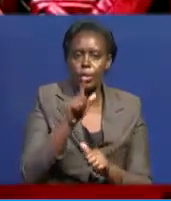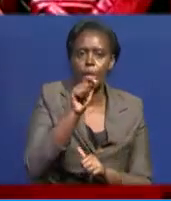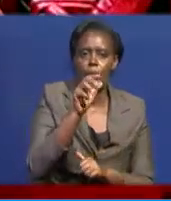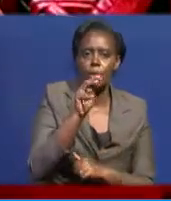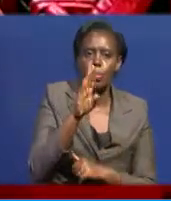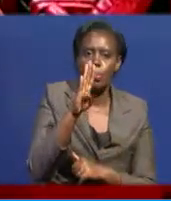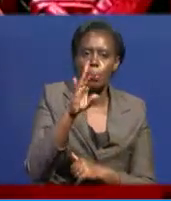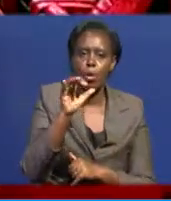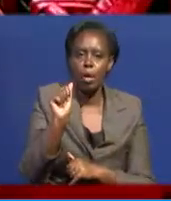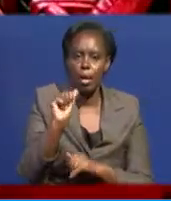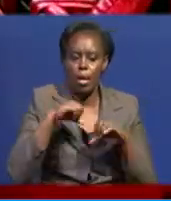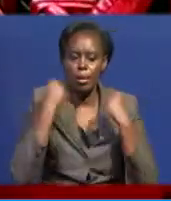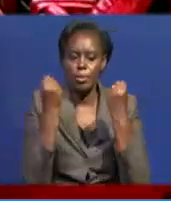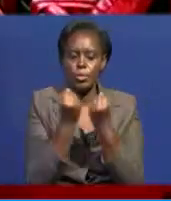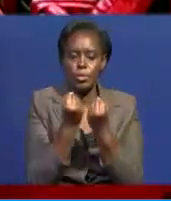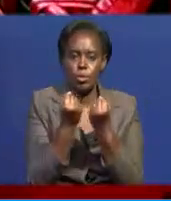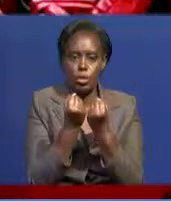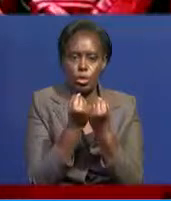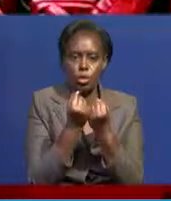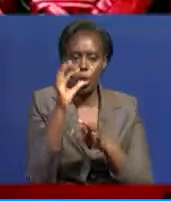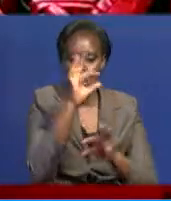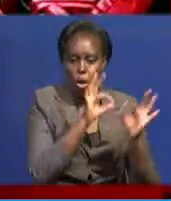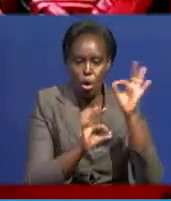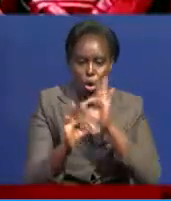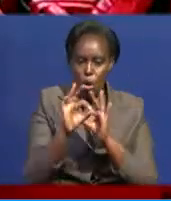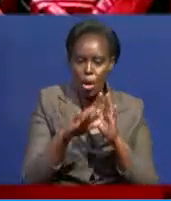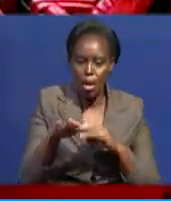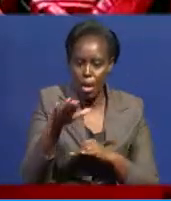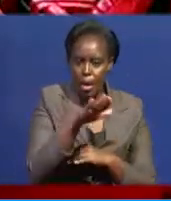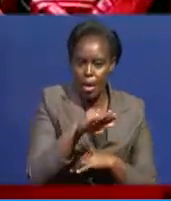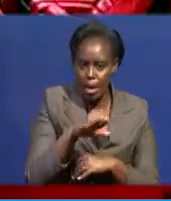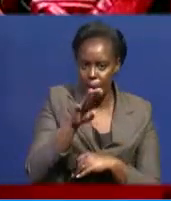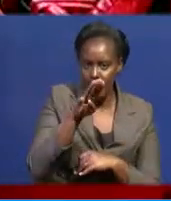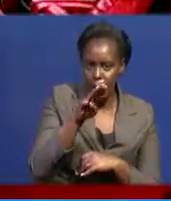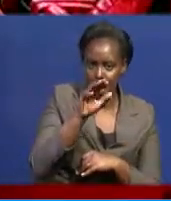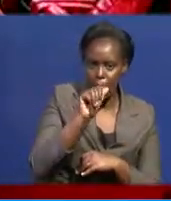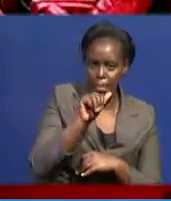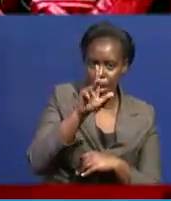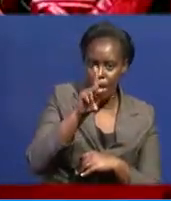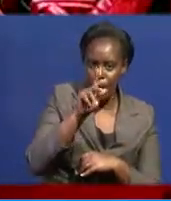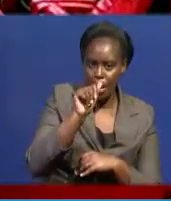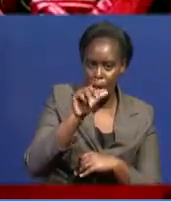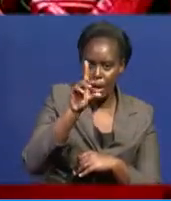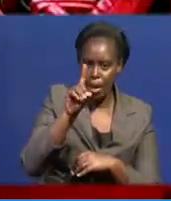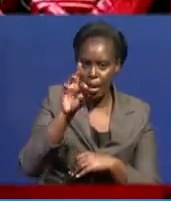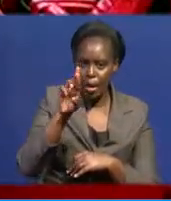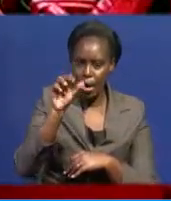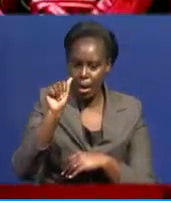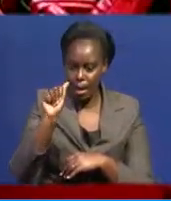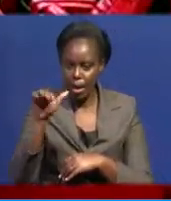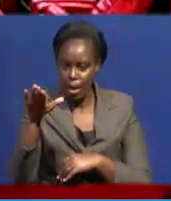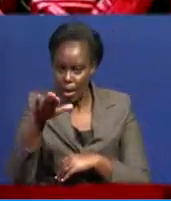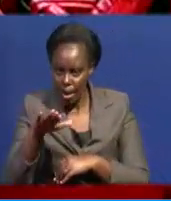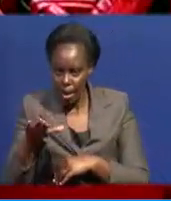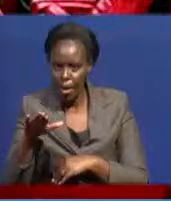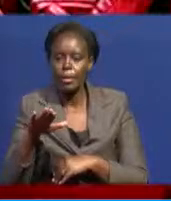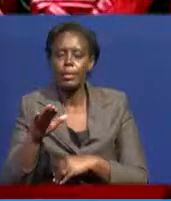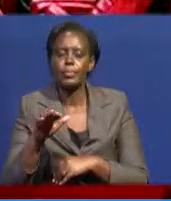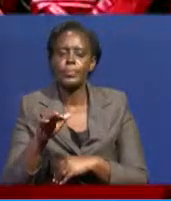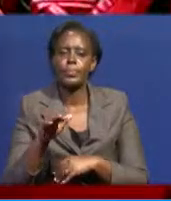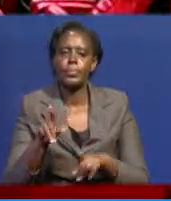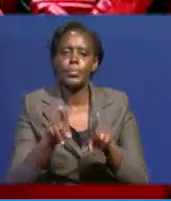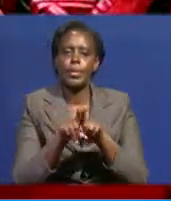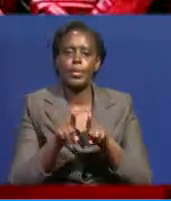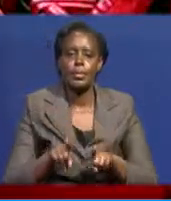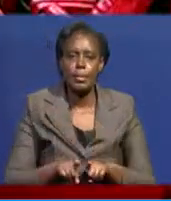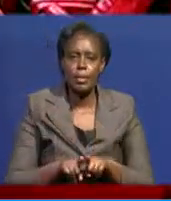Social Hall in Makadara constituency on which that particular hall sits. Also, the